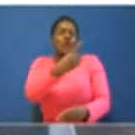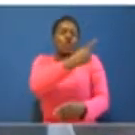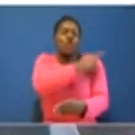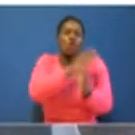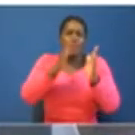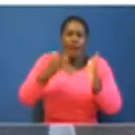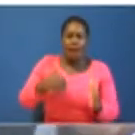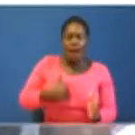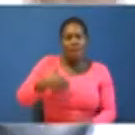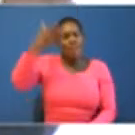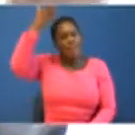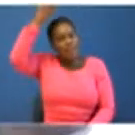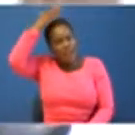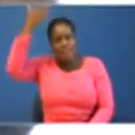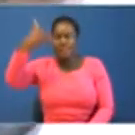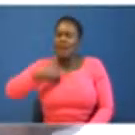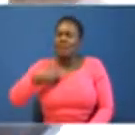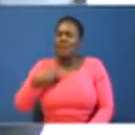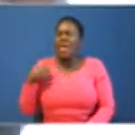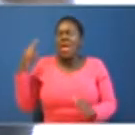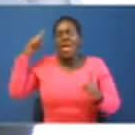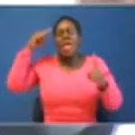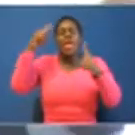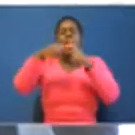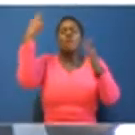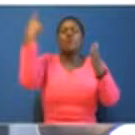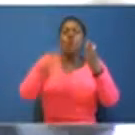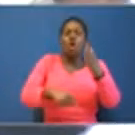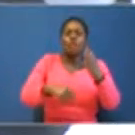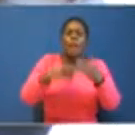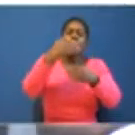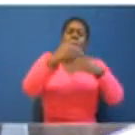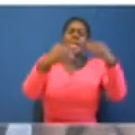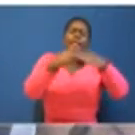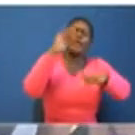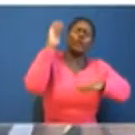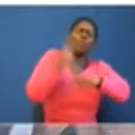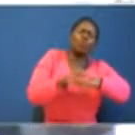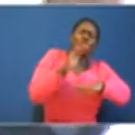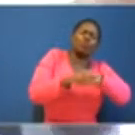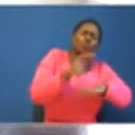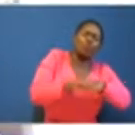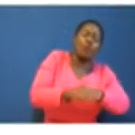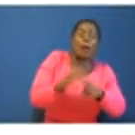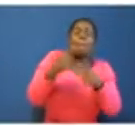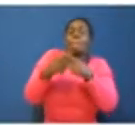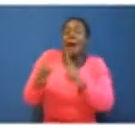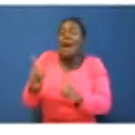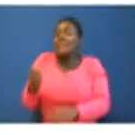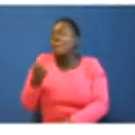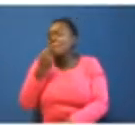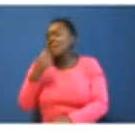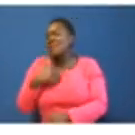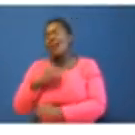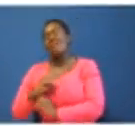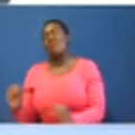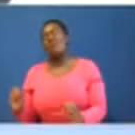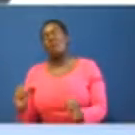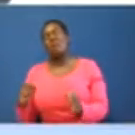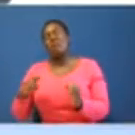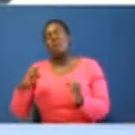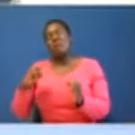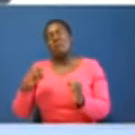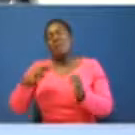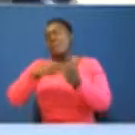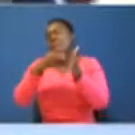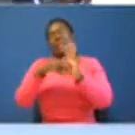that have nurses what is the point of having a good building without medicine without the personnel okay well in in the most